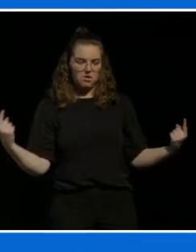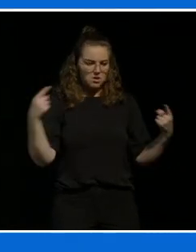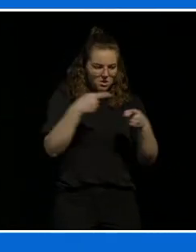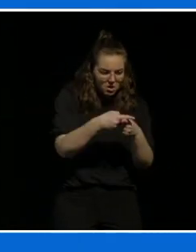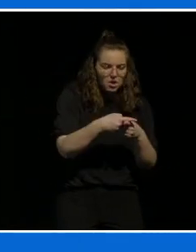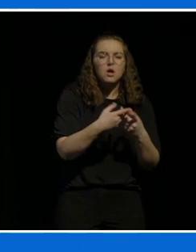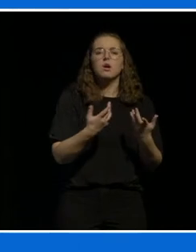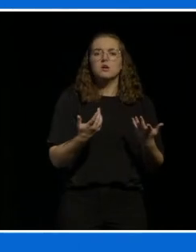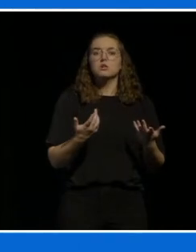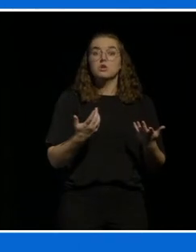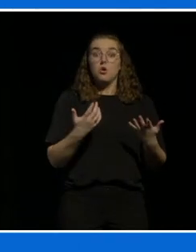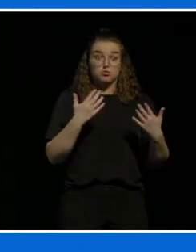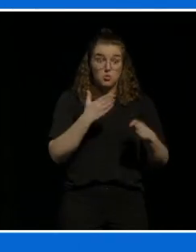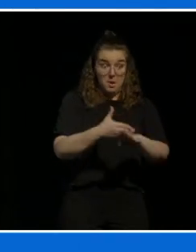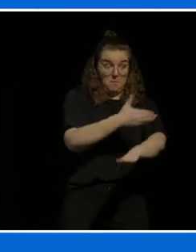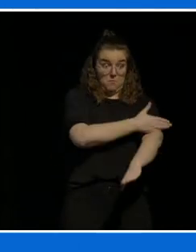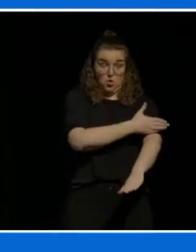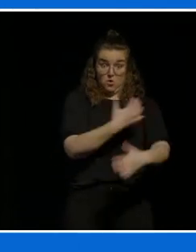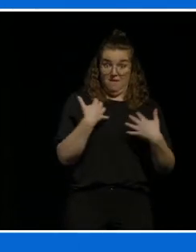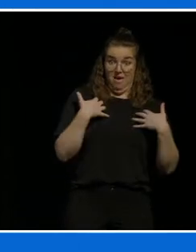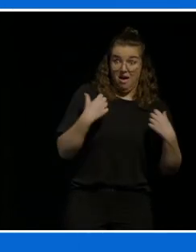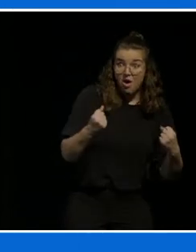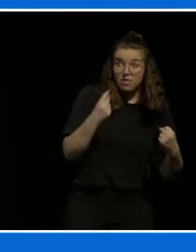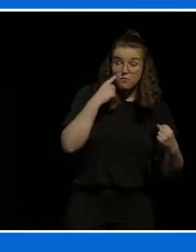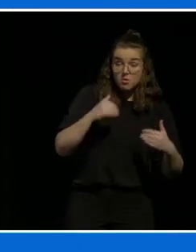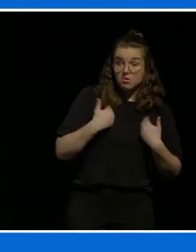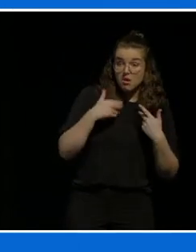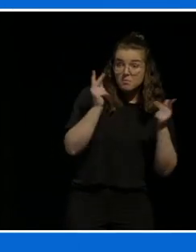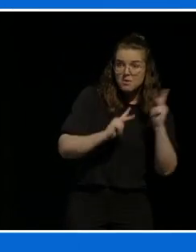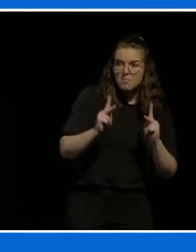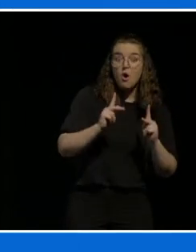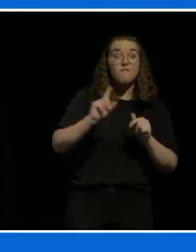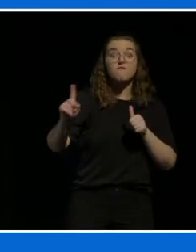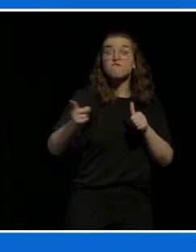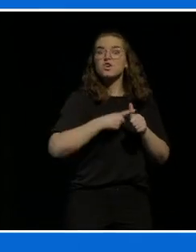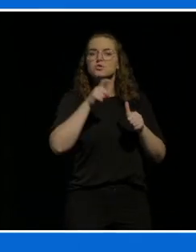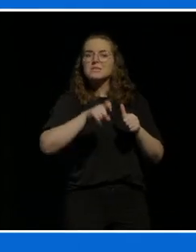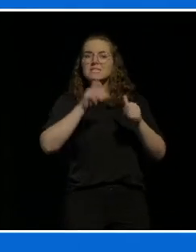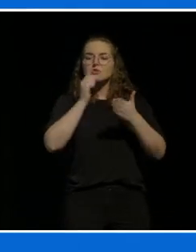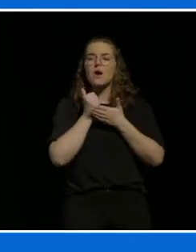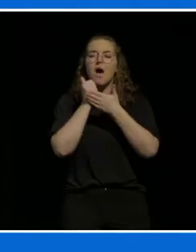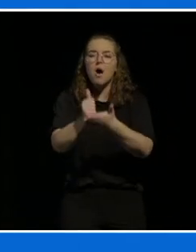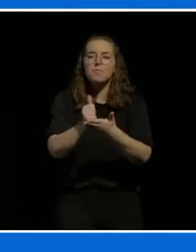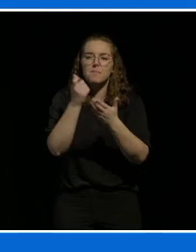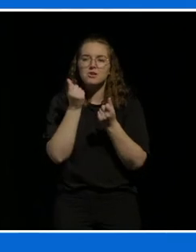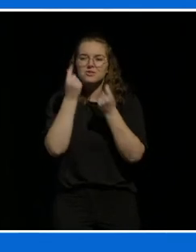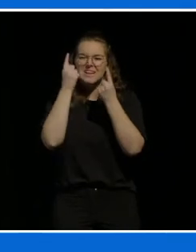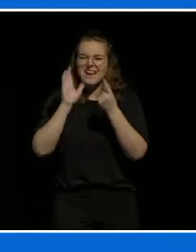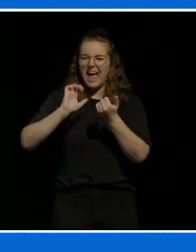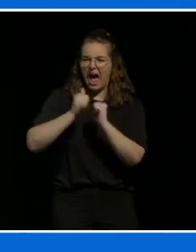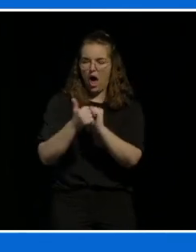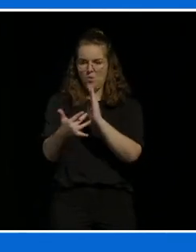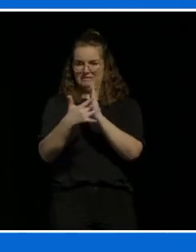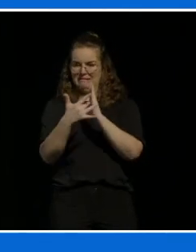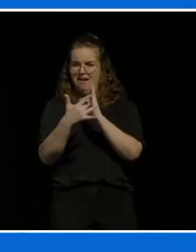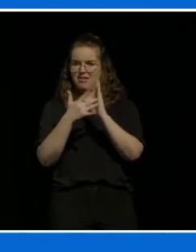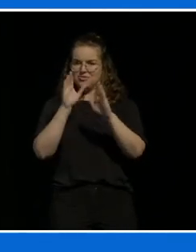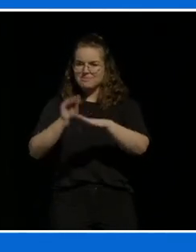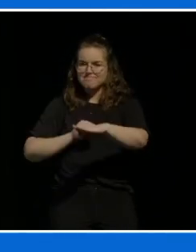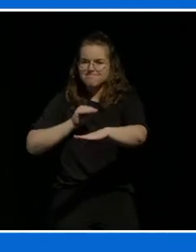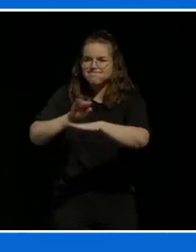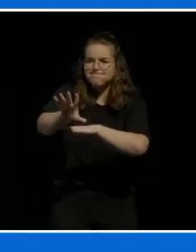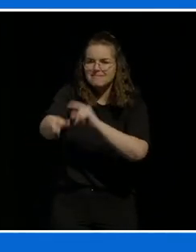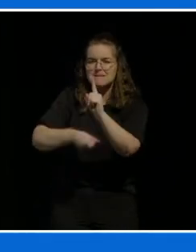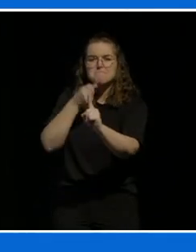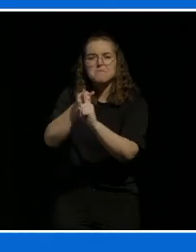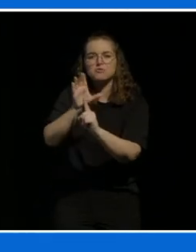improve the emotional health of our youth, we have to help them understand how tech impacts their emotions rather than just focus